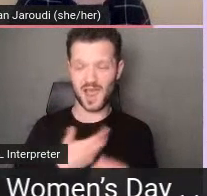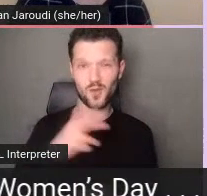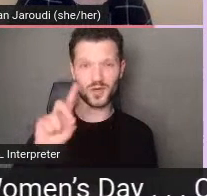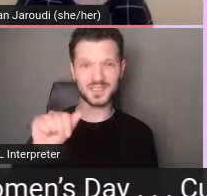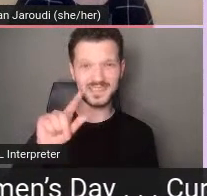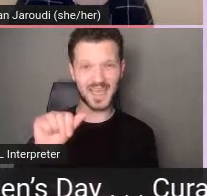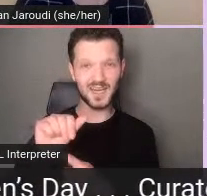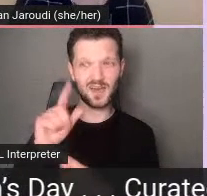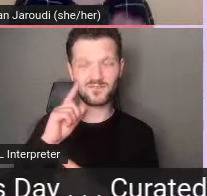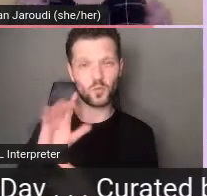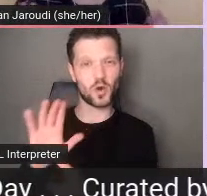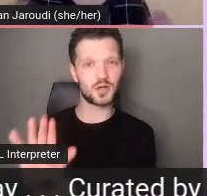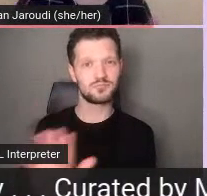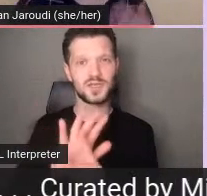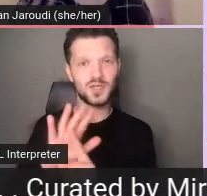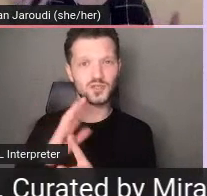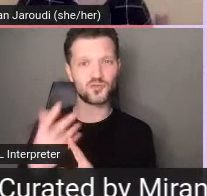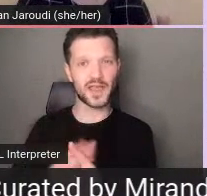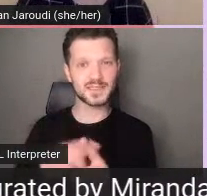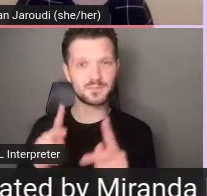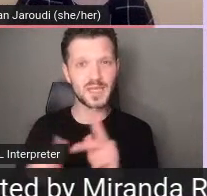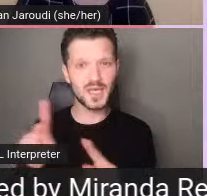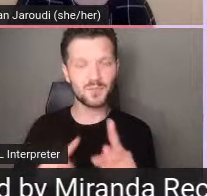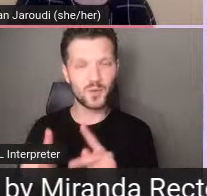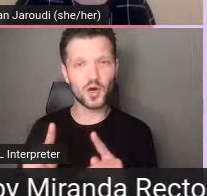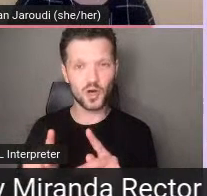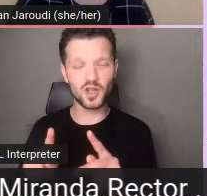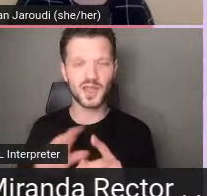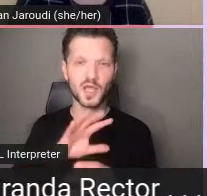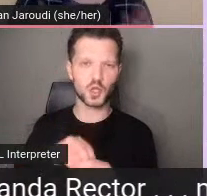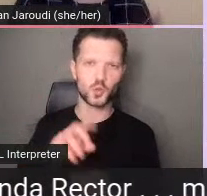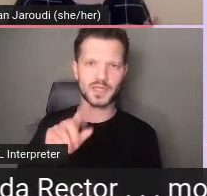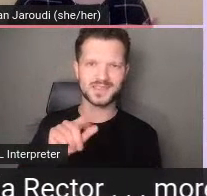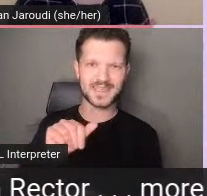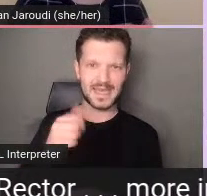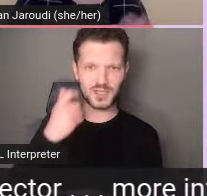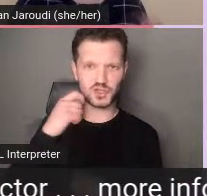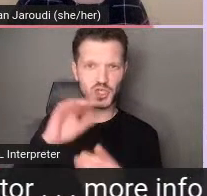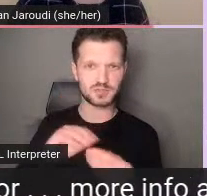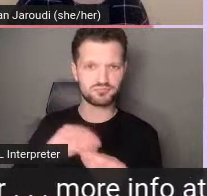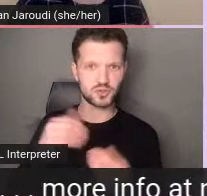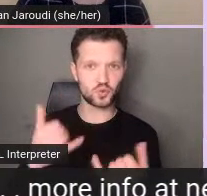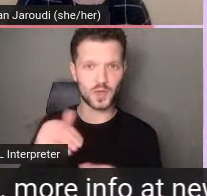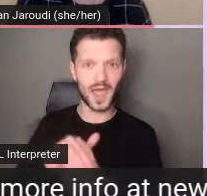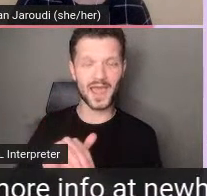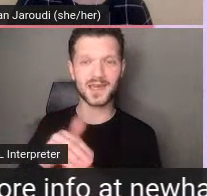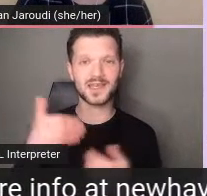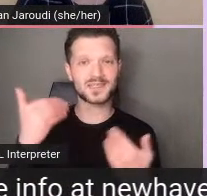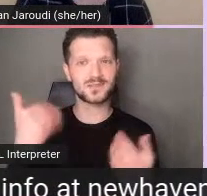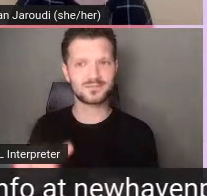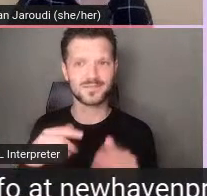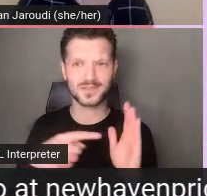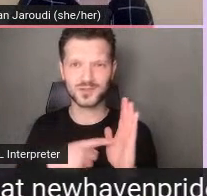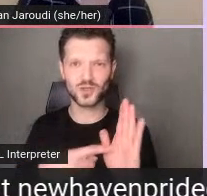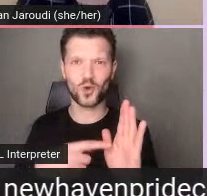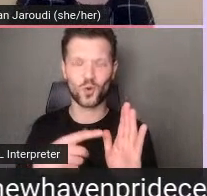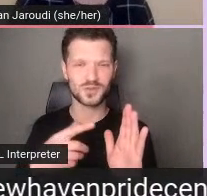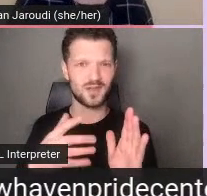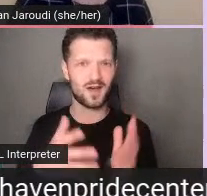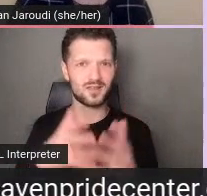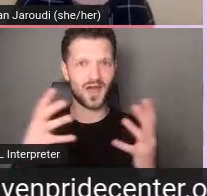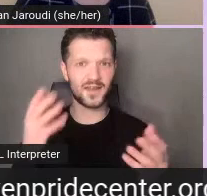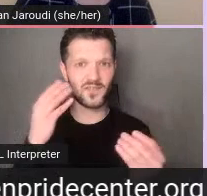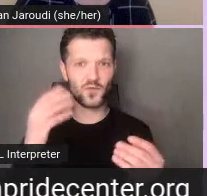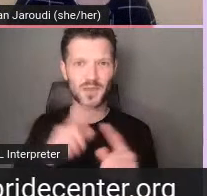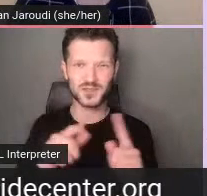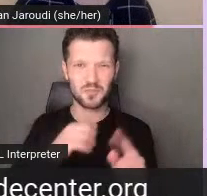experiences of trans folks, such as the data that I've been talking about tonight, is very telling, but unfortunately a great deal of it is outdated. A